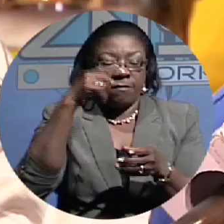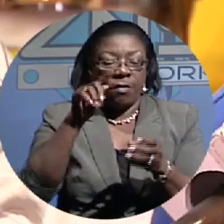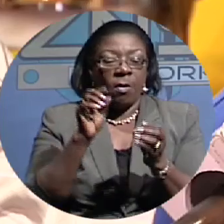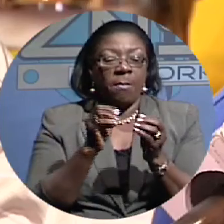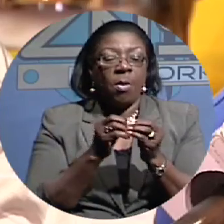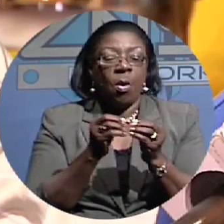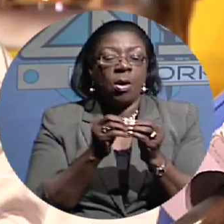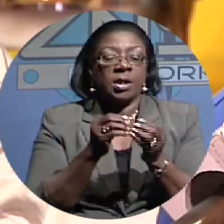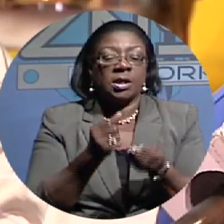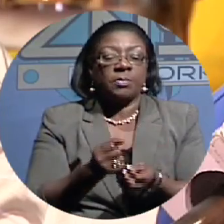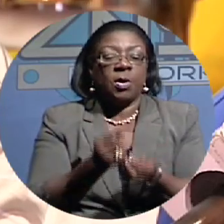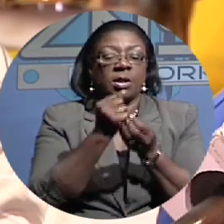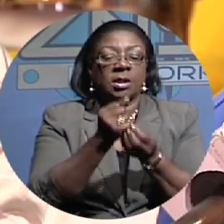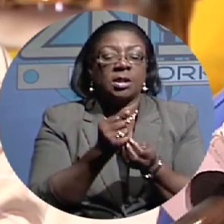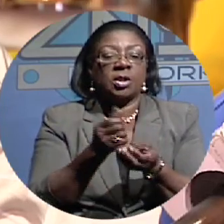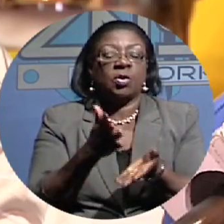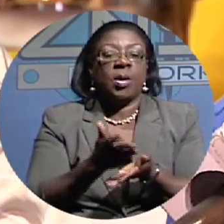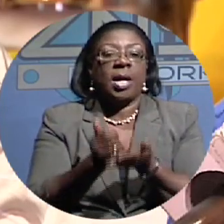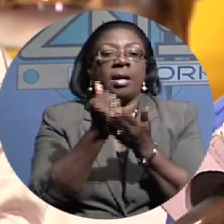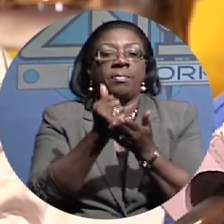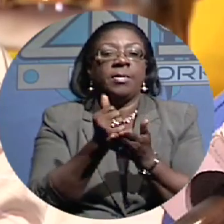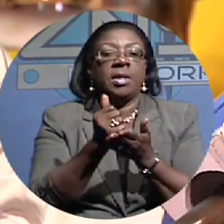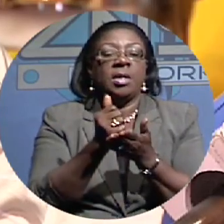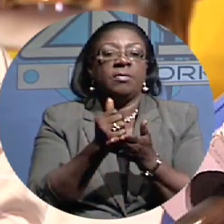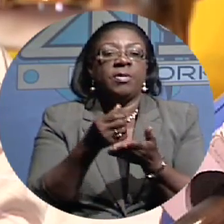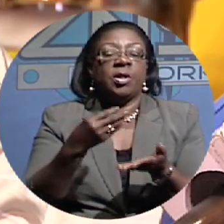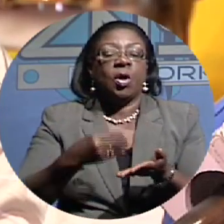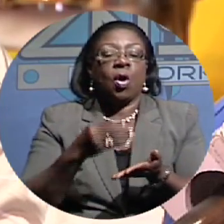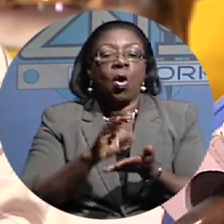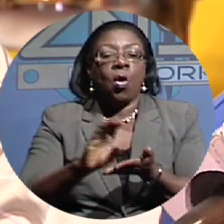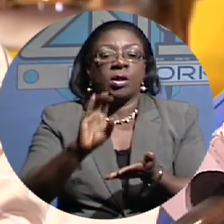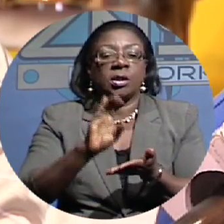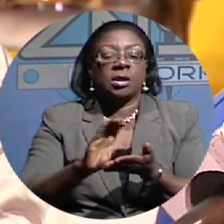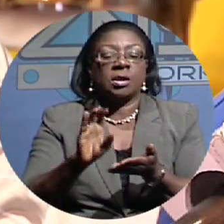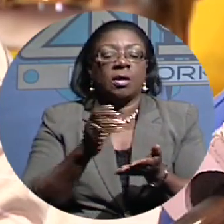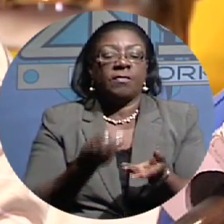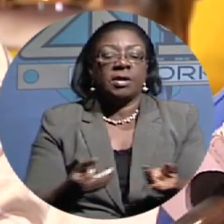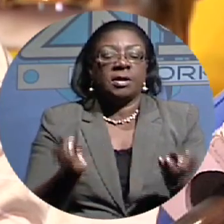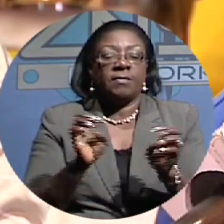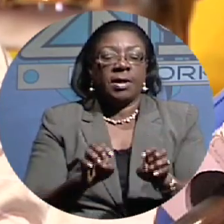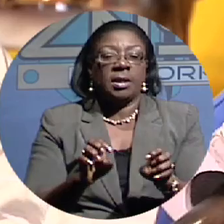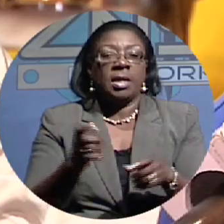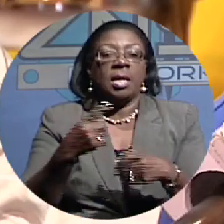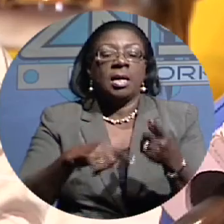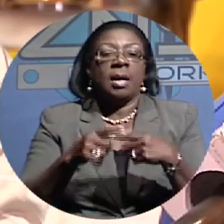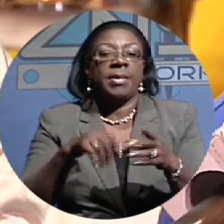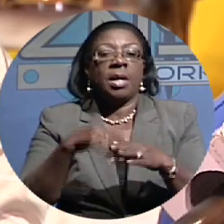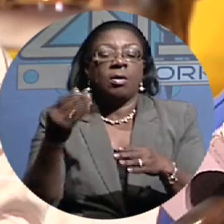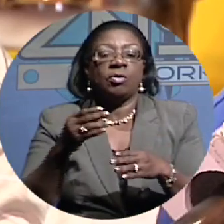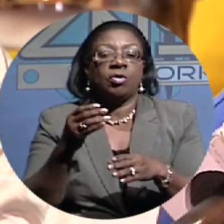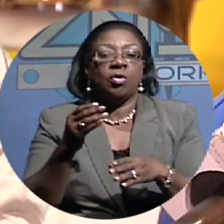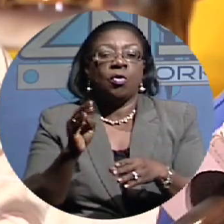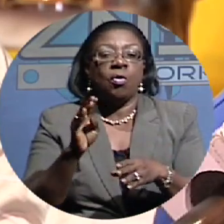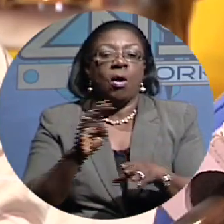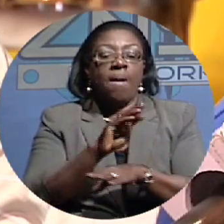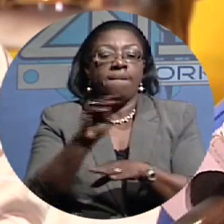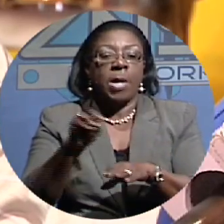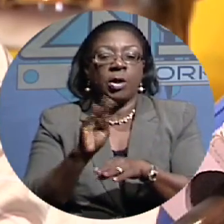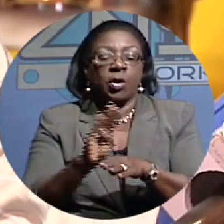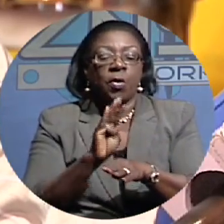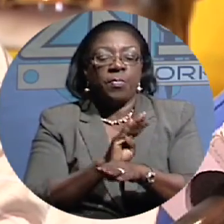to be on board, to assist us, to defray the cost of this event. And, you know, coming out to Montague, it's